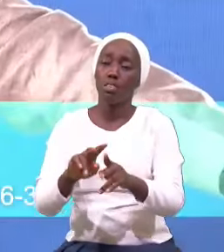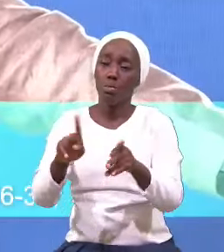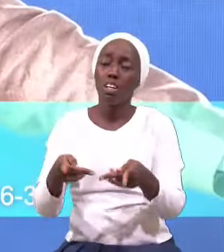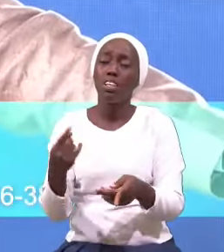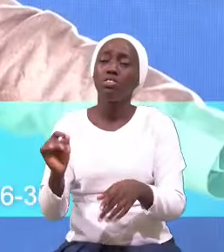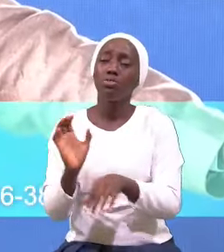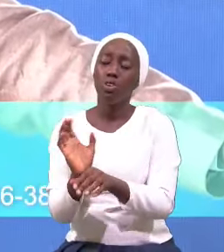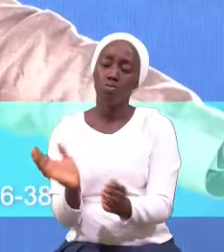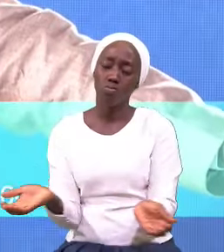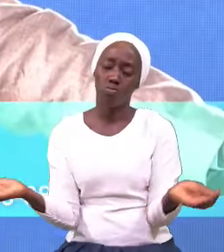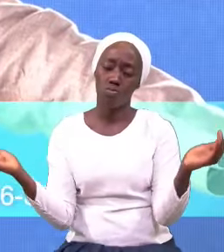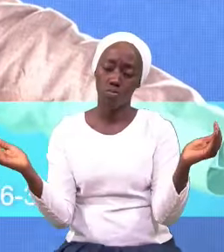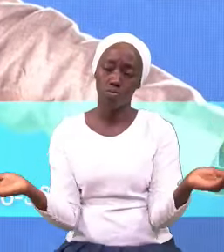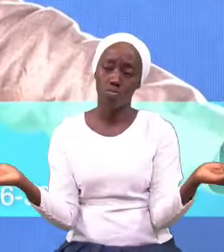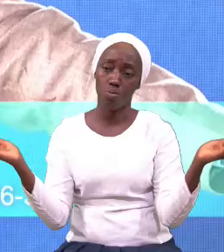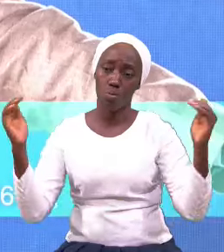there.